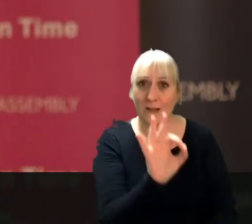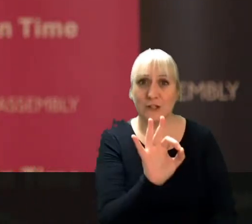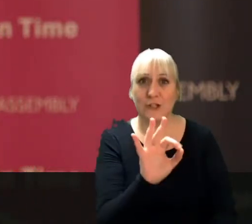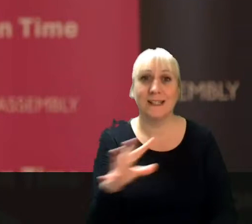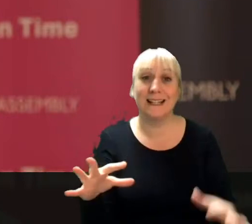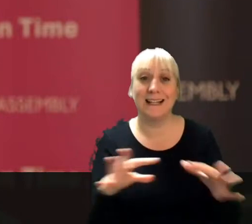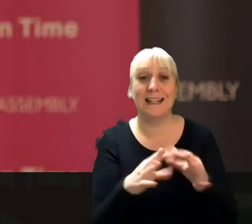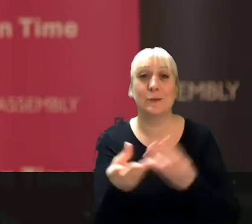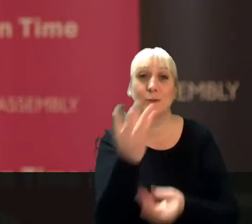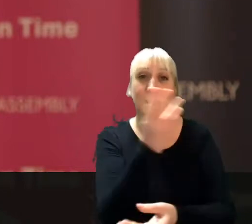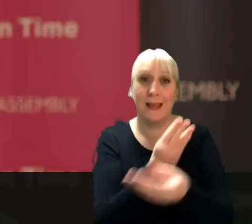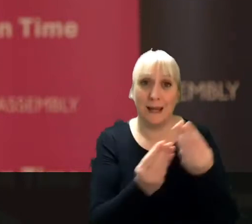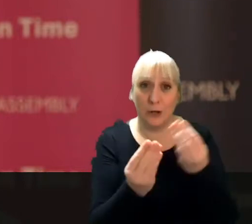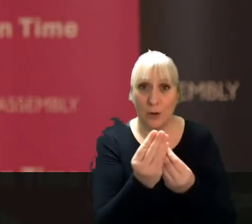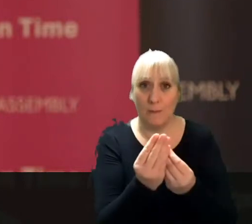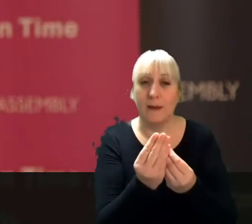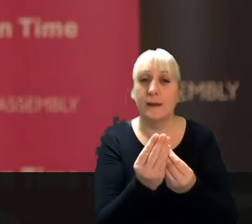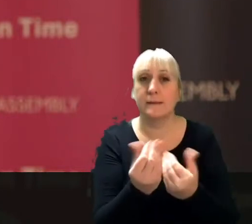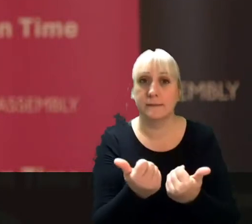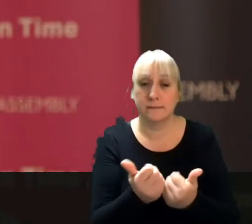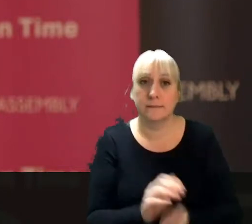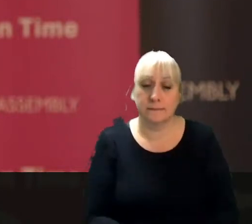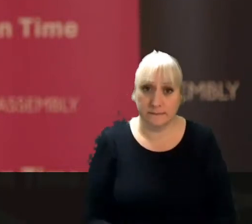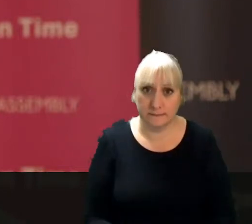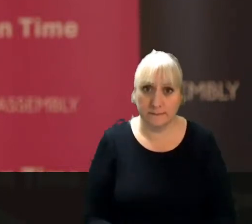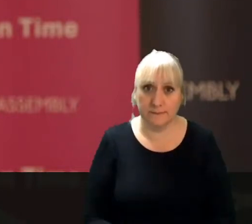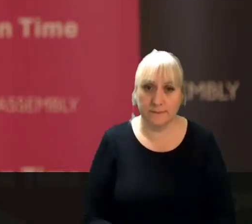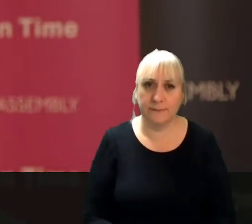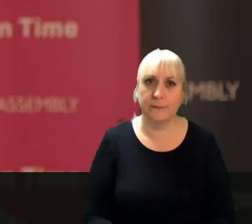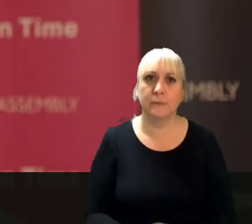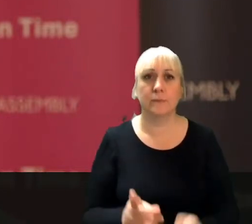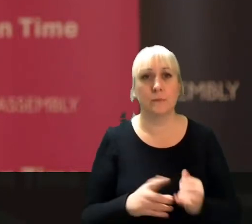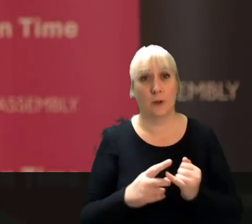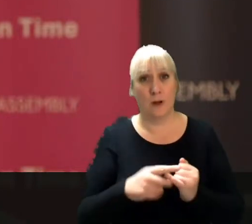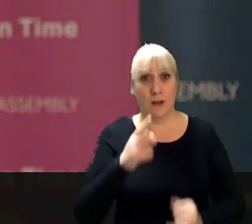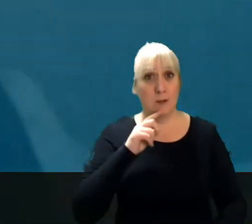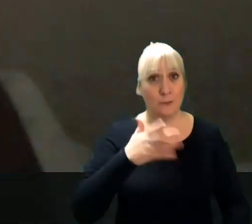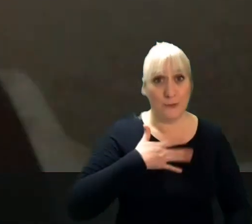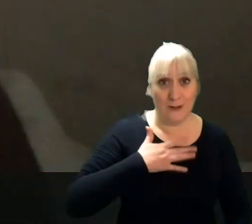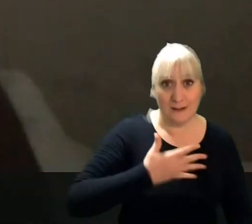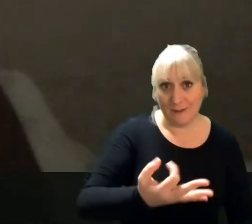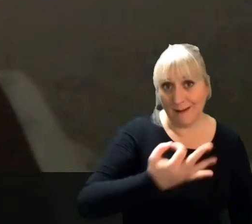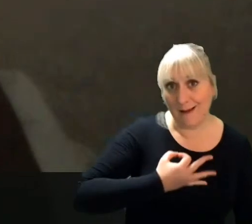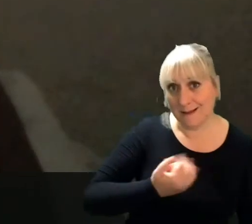economy. Ulla, do you want to come in, please?